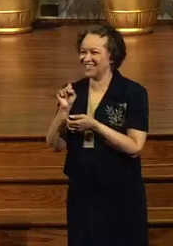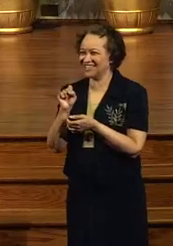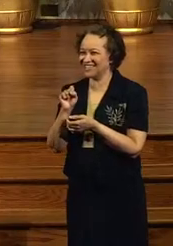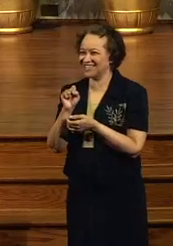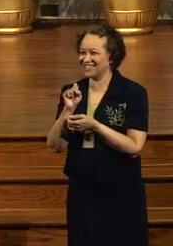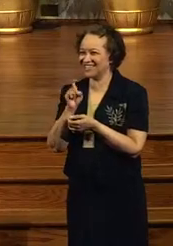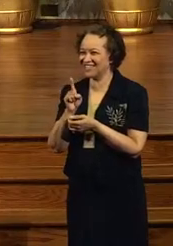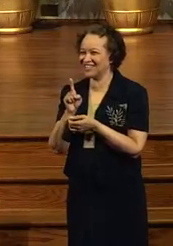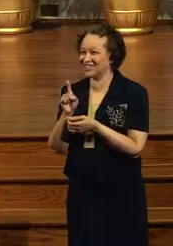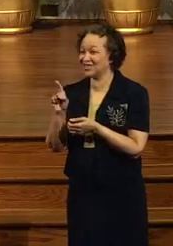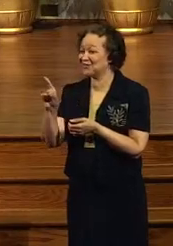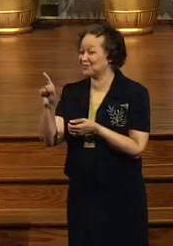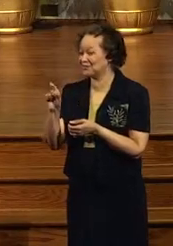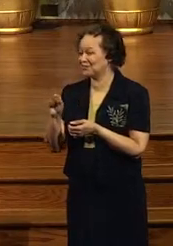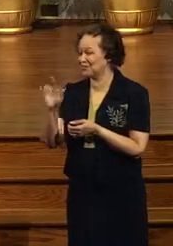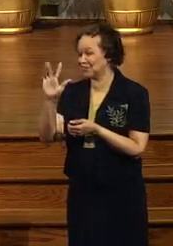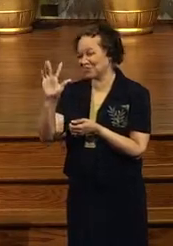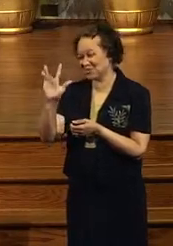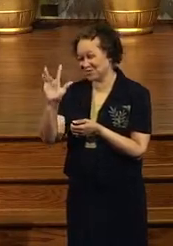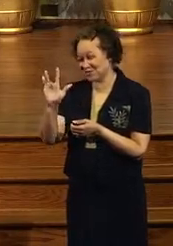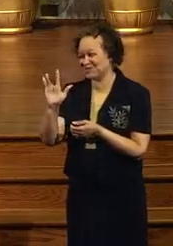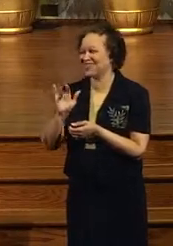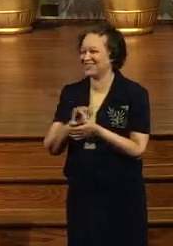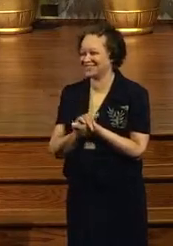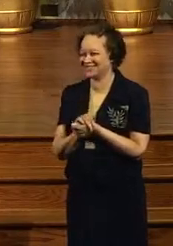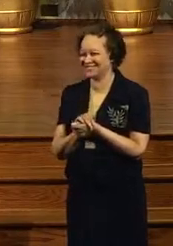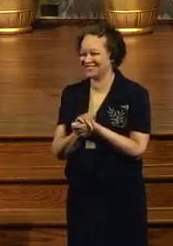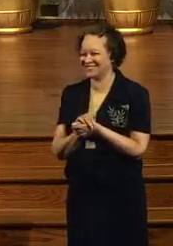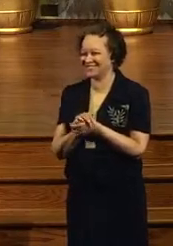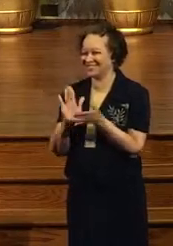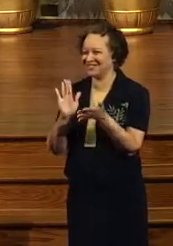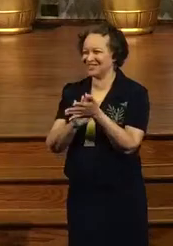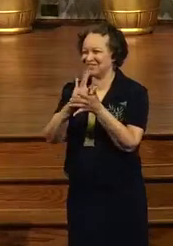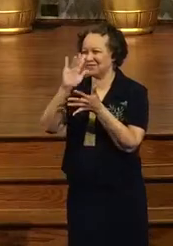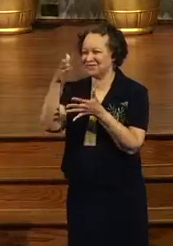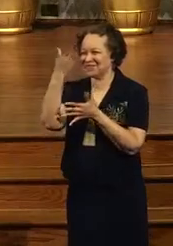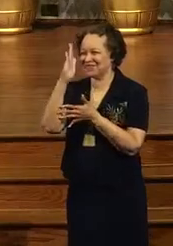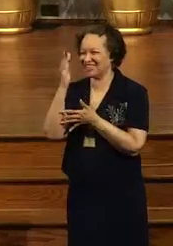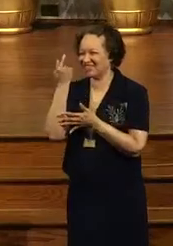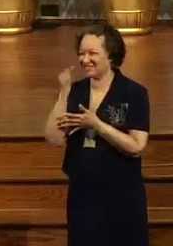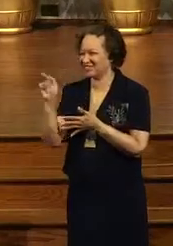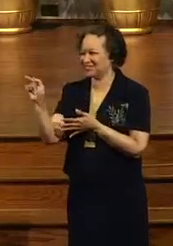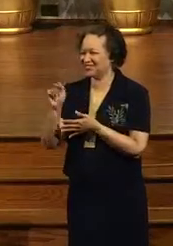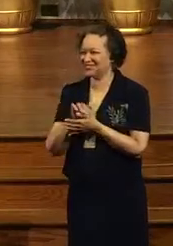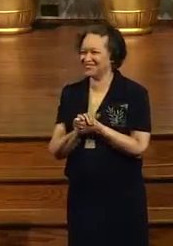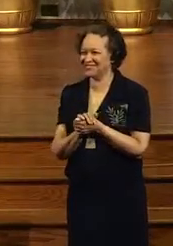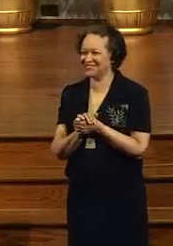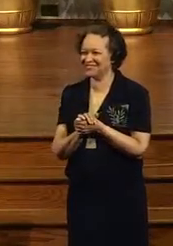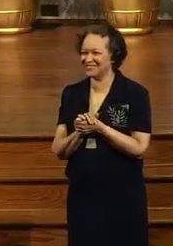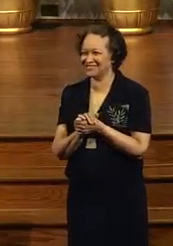She just turned 25 the other day, so we praise God for you being here with us on today.